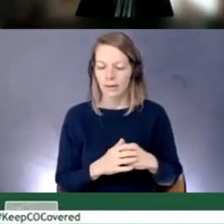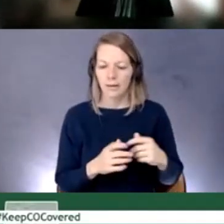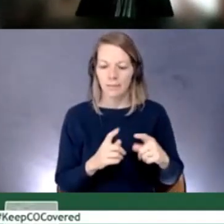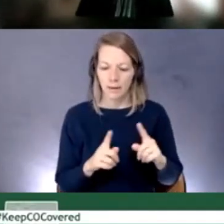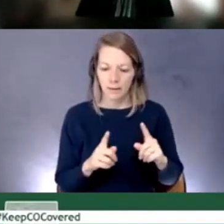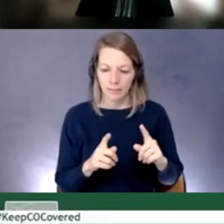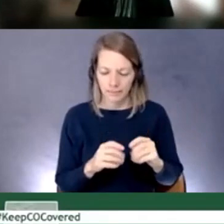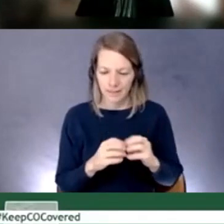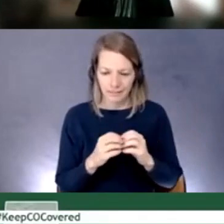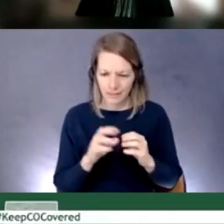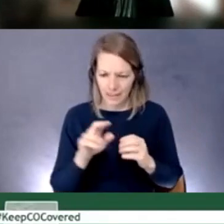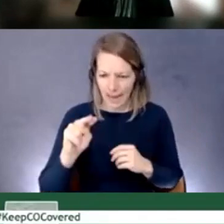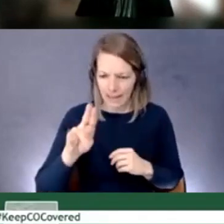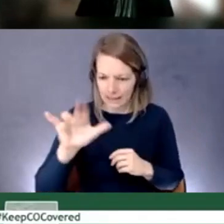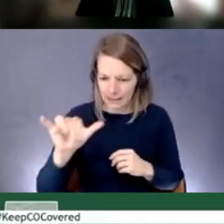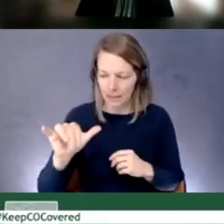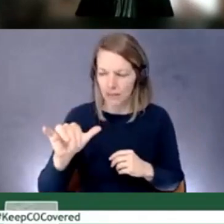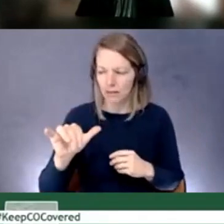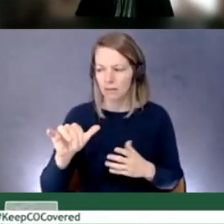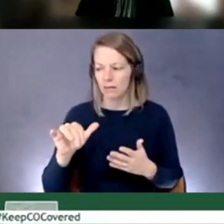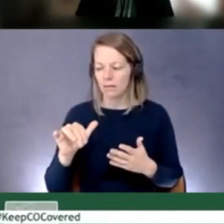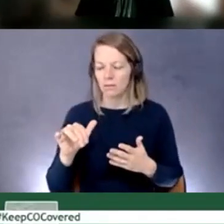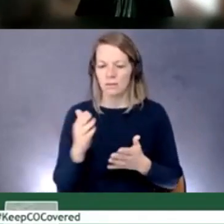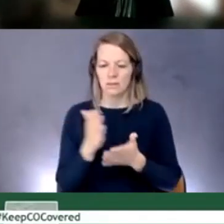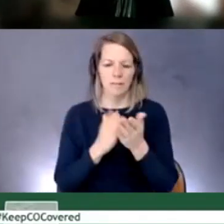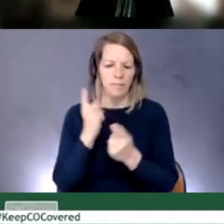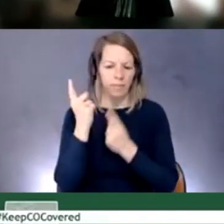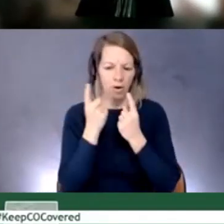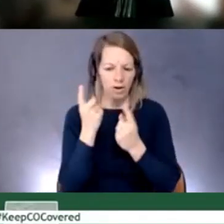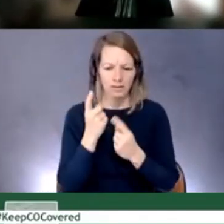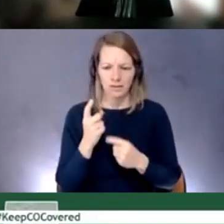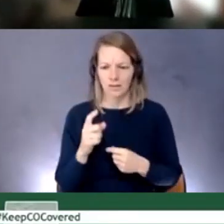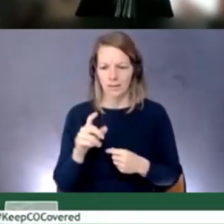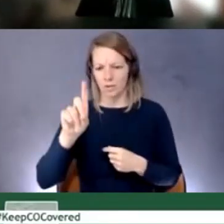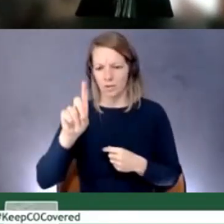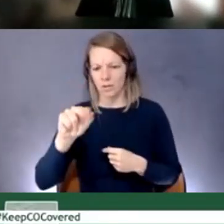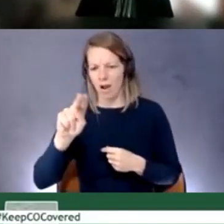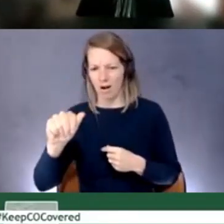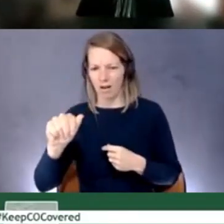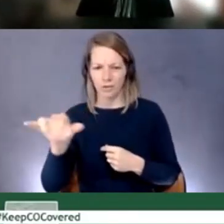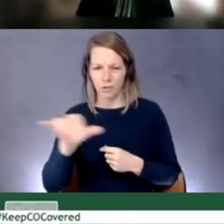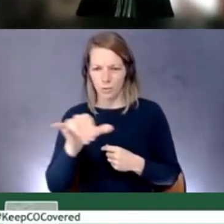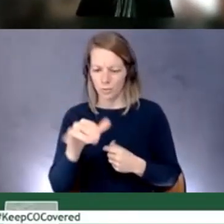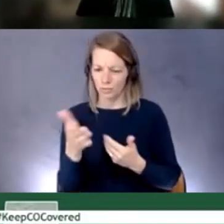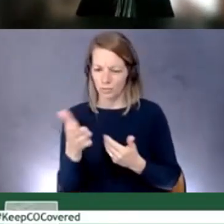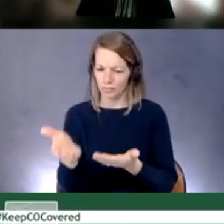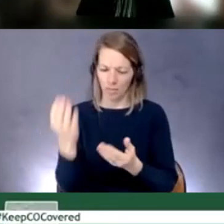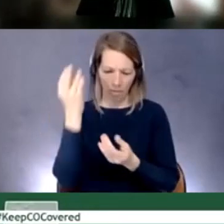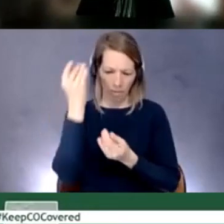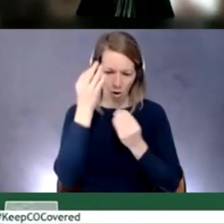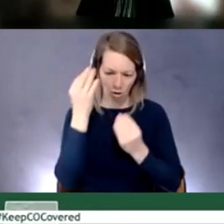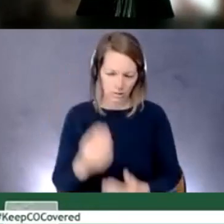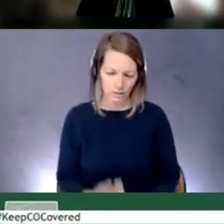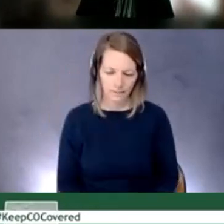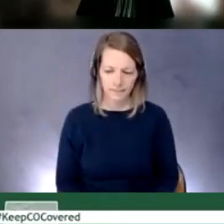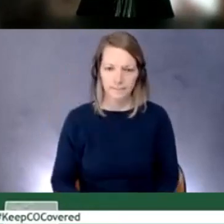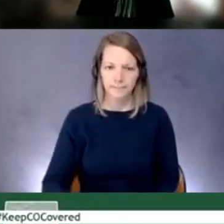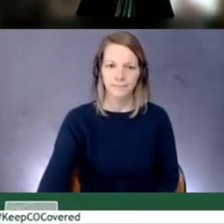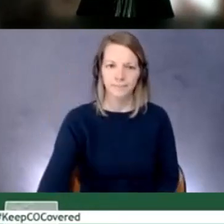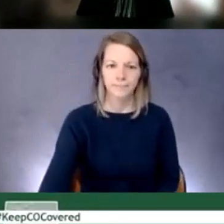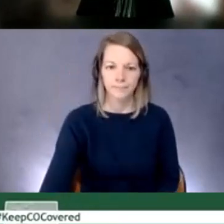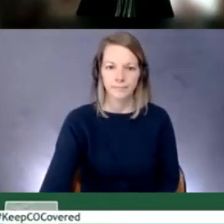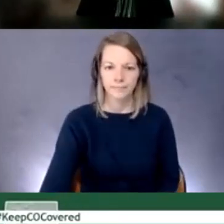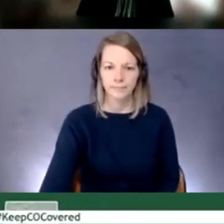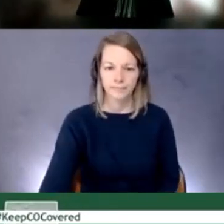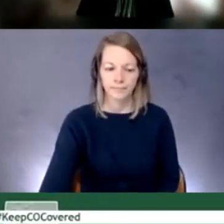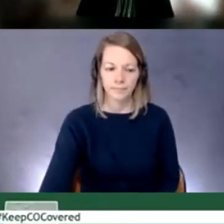funds. Nancy, I have some thoughts on this. I'm sure Donna Lynn does. Do you have some thoughts on what's needed for the